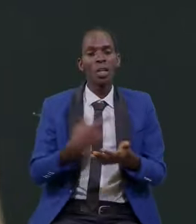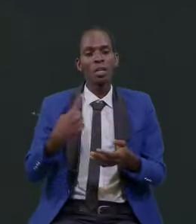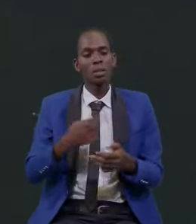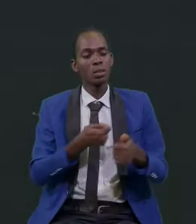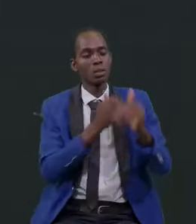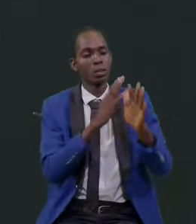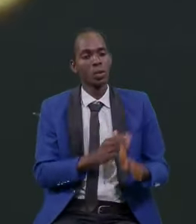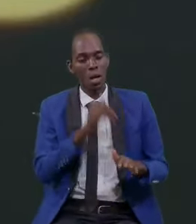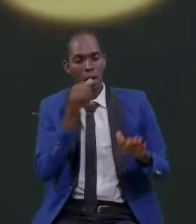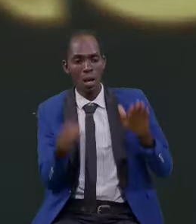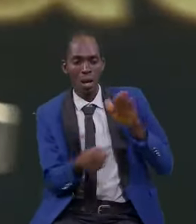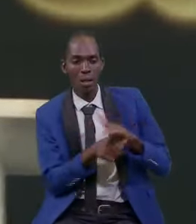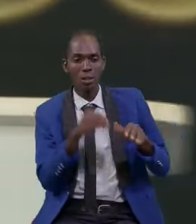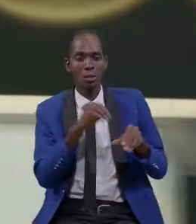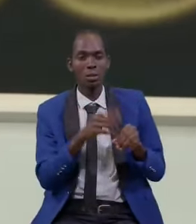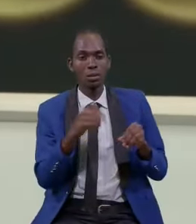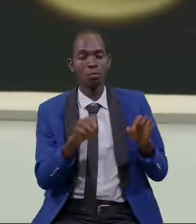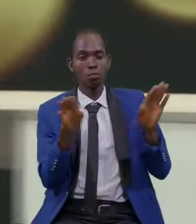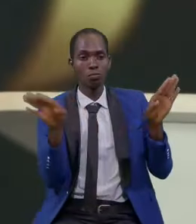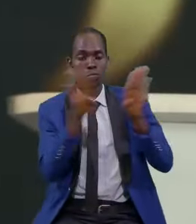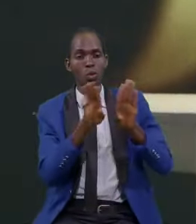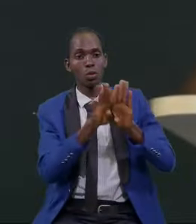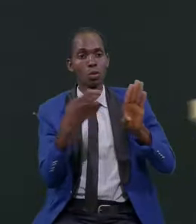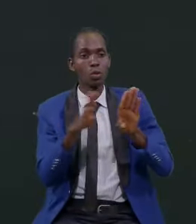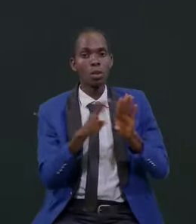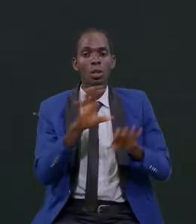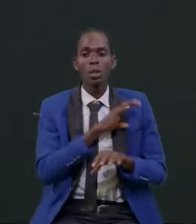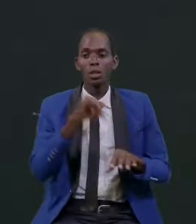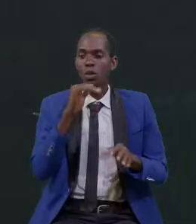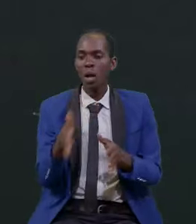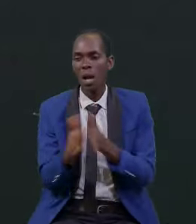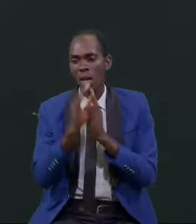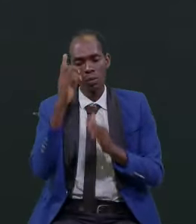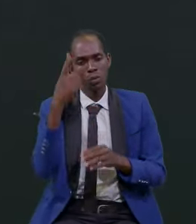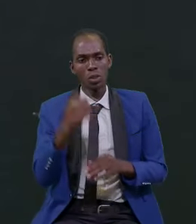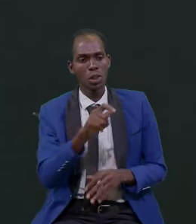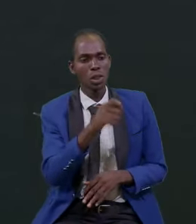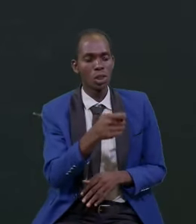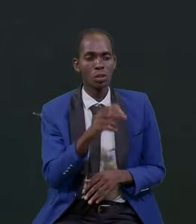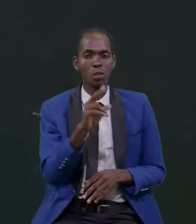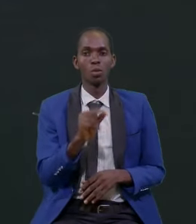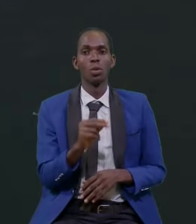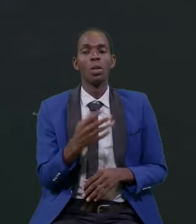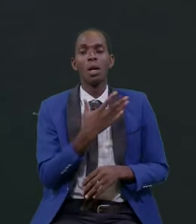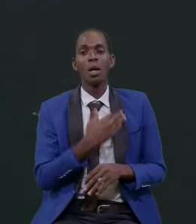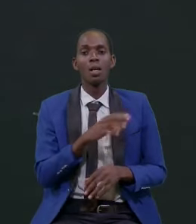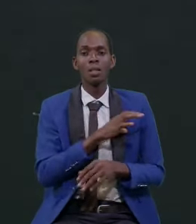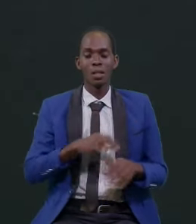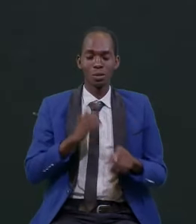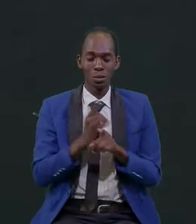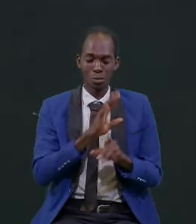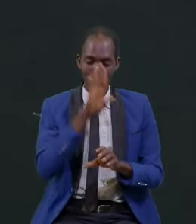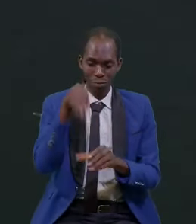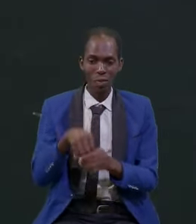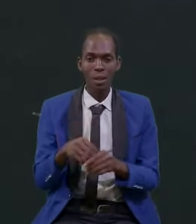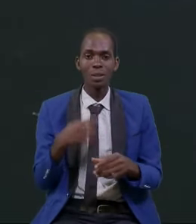door, he didn't have to ask for the key. He just said, you know, go through the closed door. And he said, peace be unto you. We're